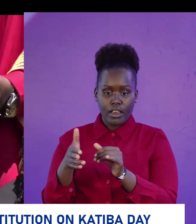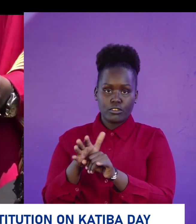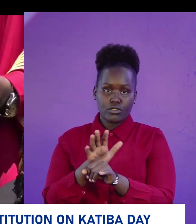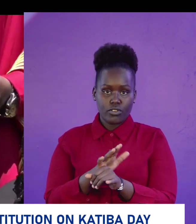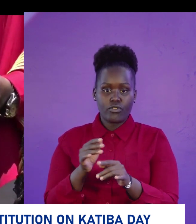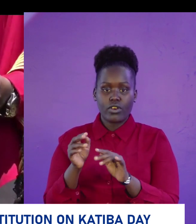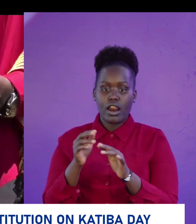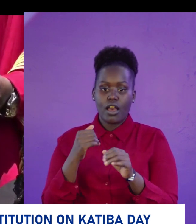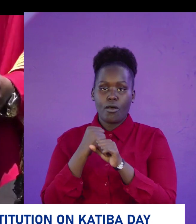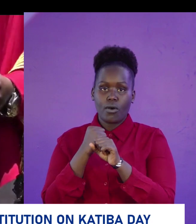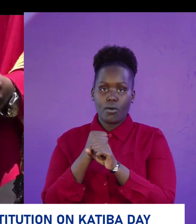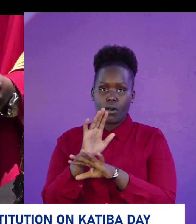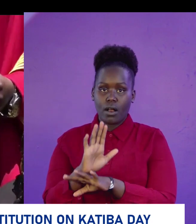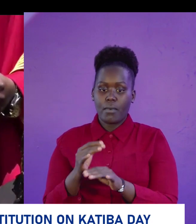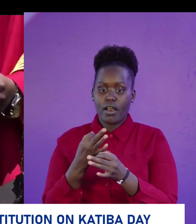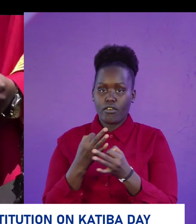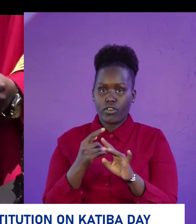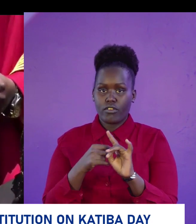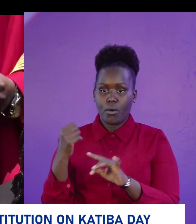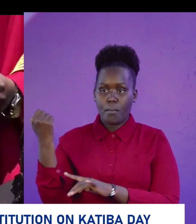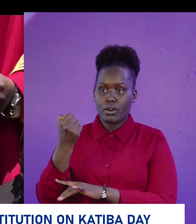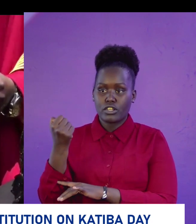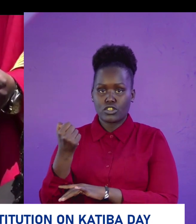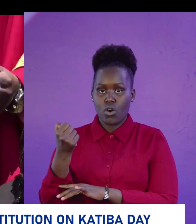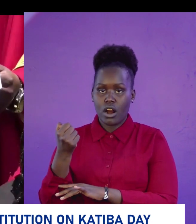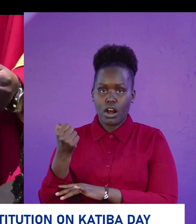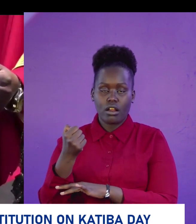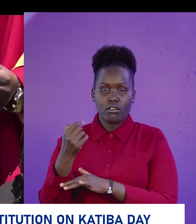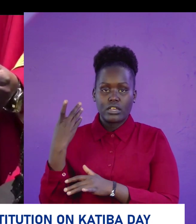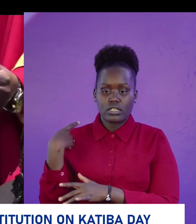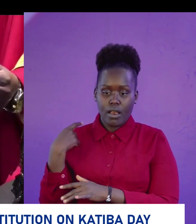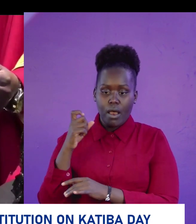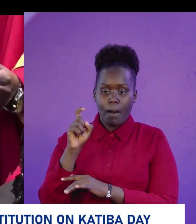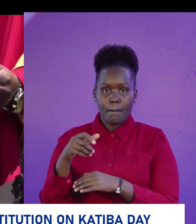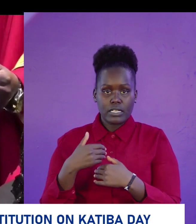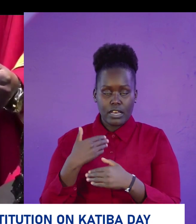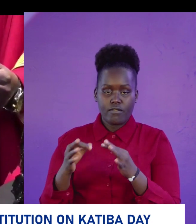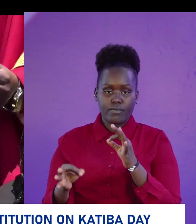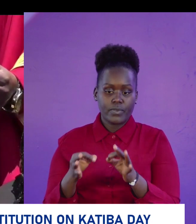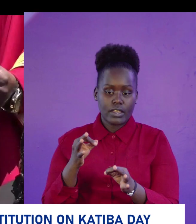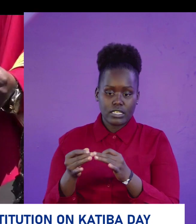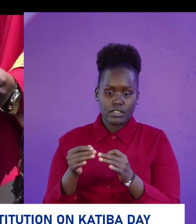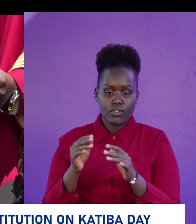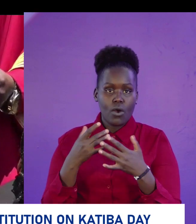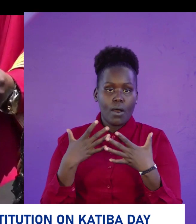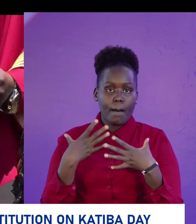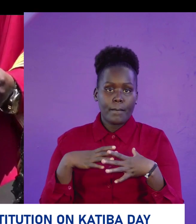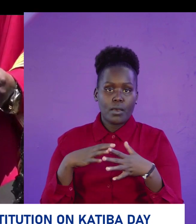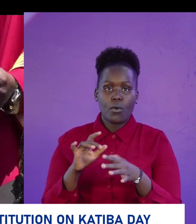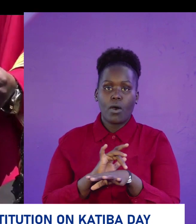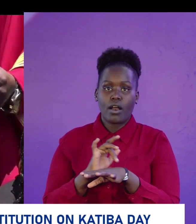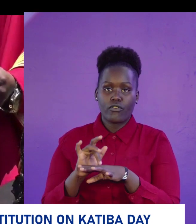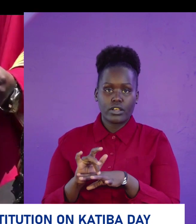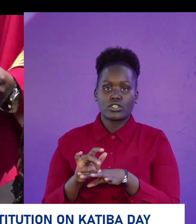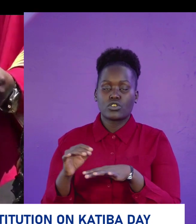mandates free from political manipulation. There must be justice for victims of state violence,